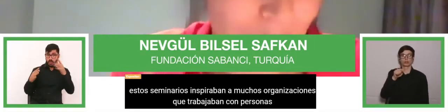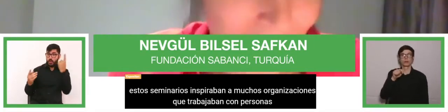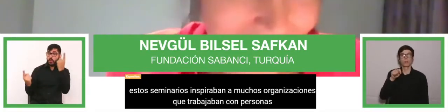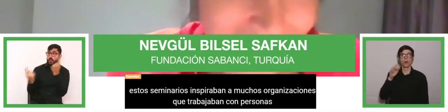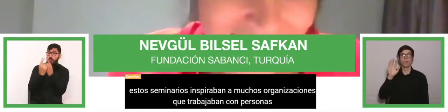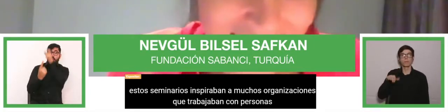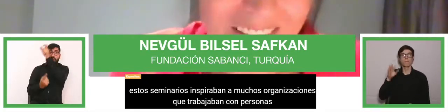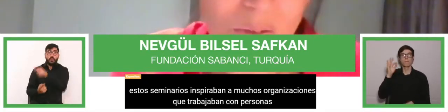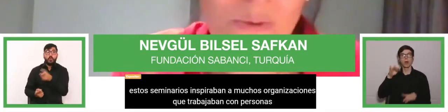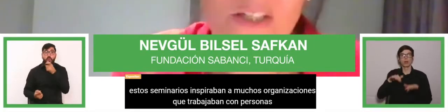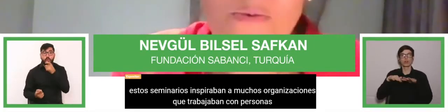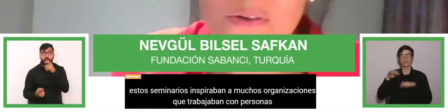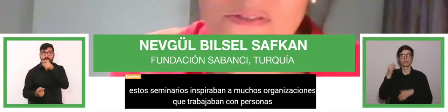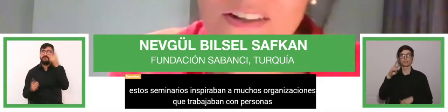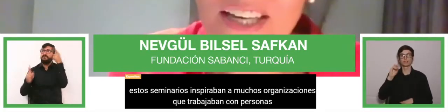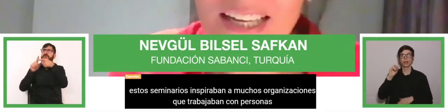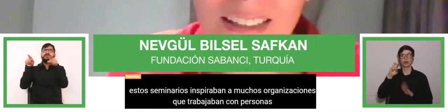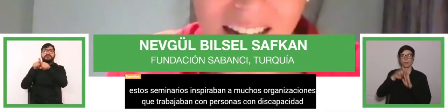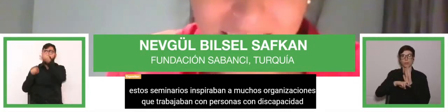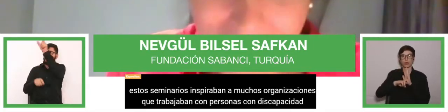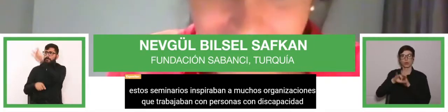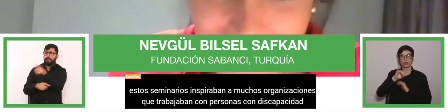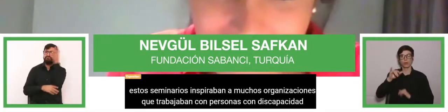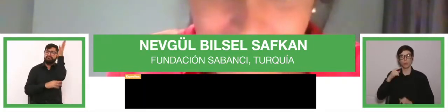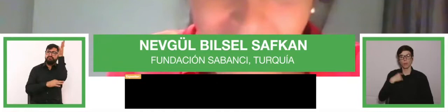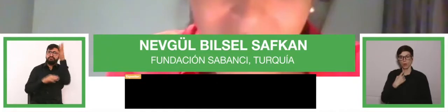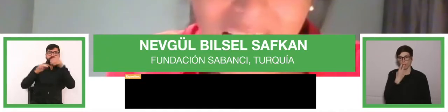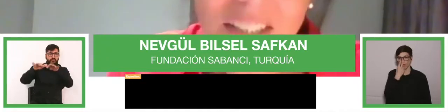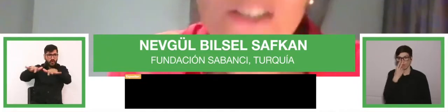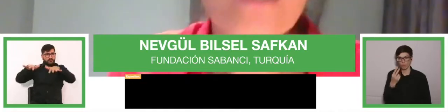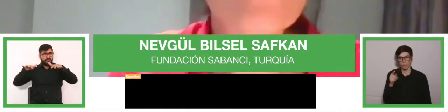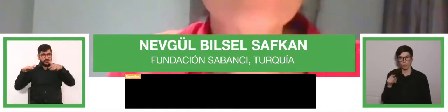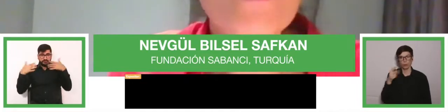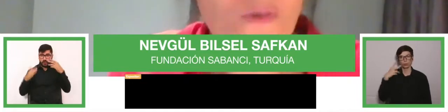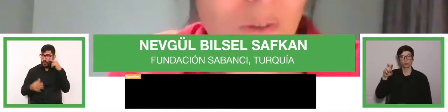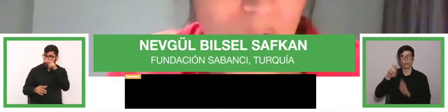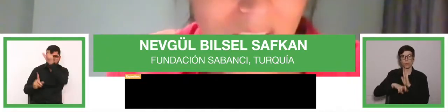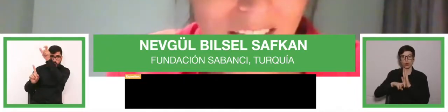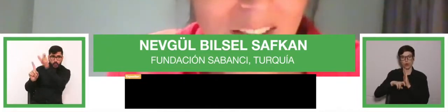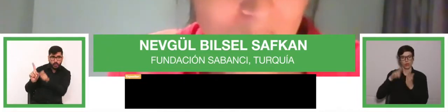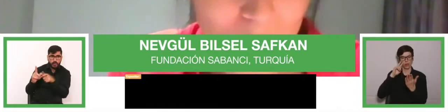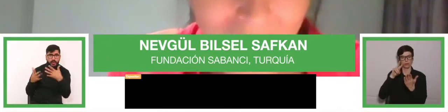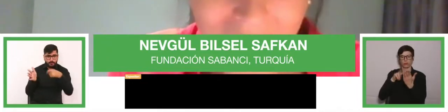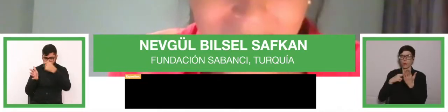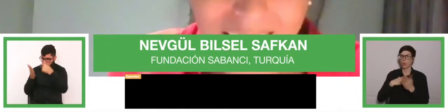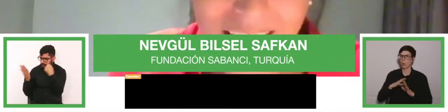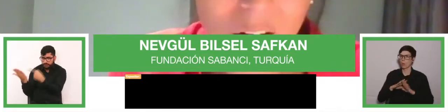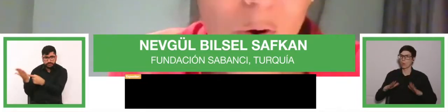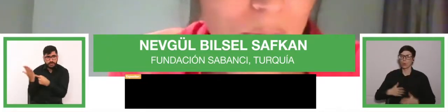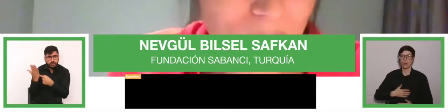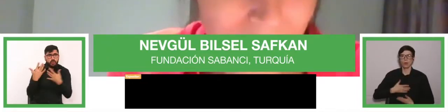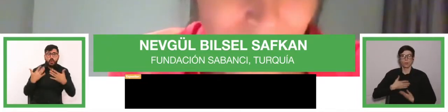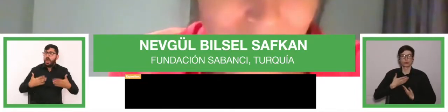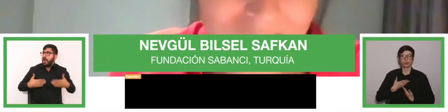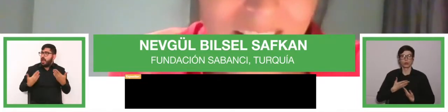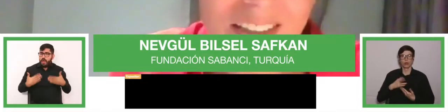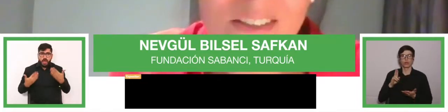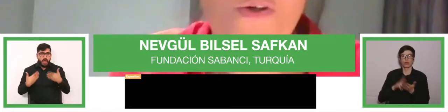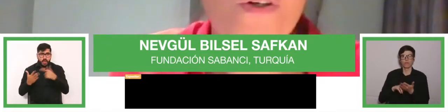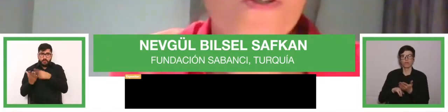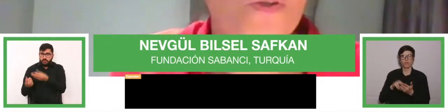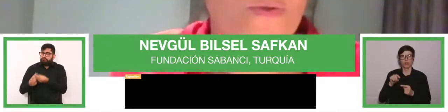her project, we were very excited. She will be also sharing today her